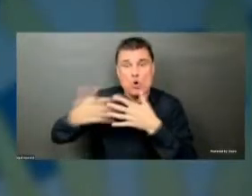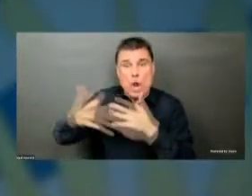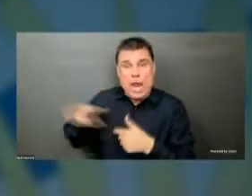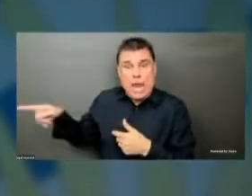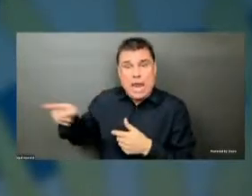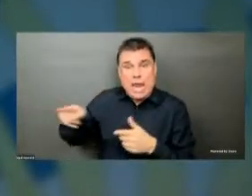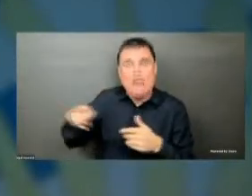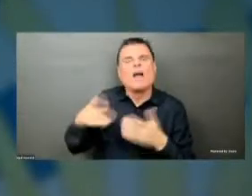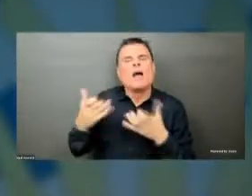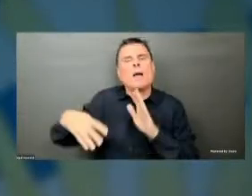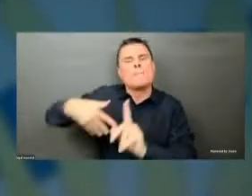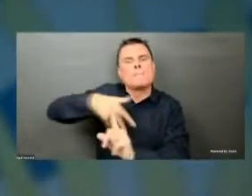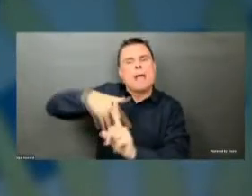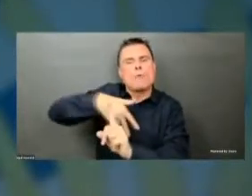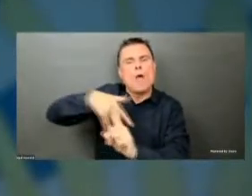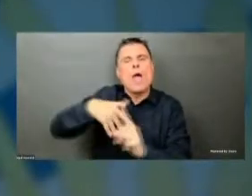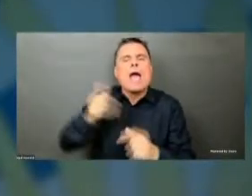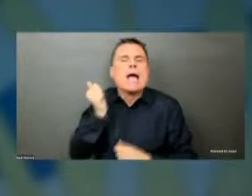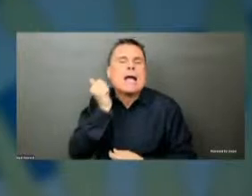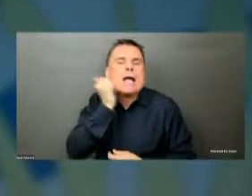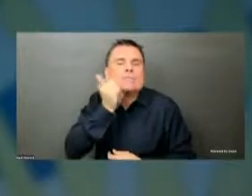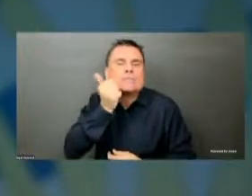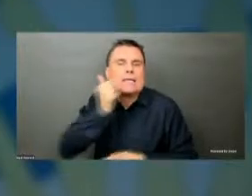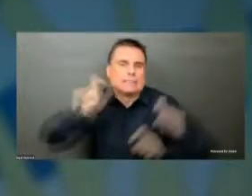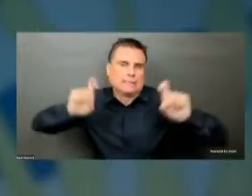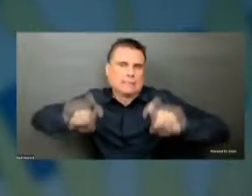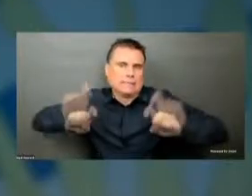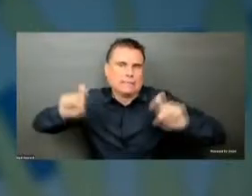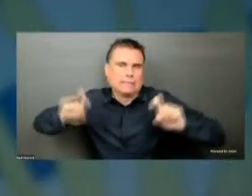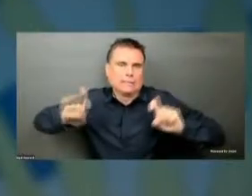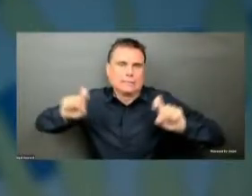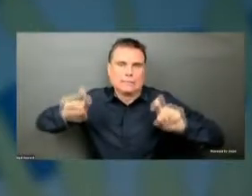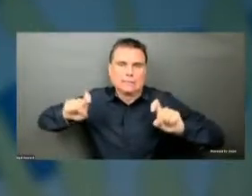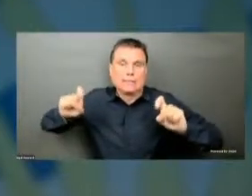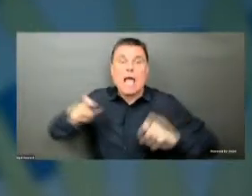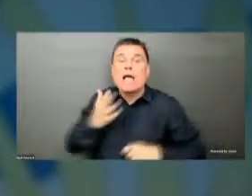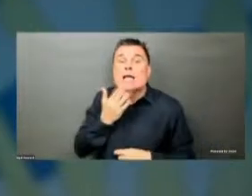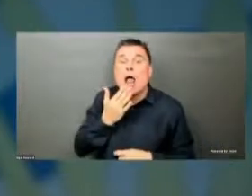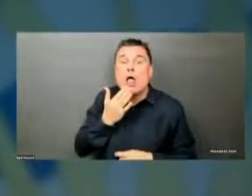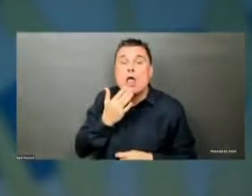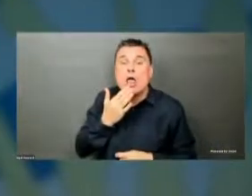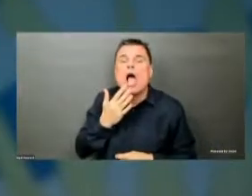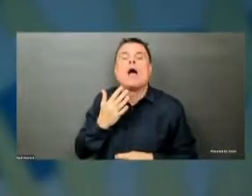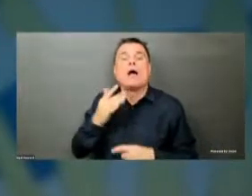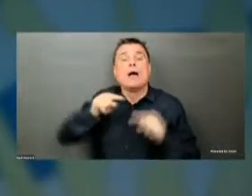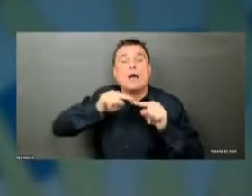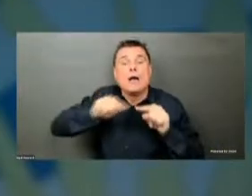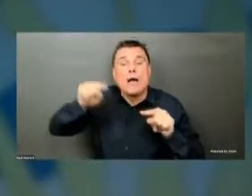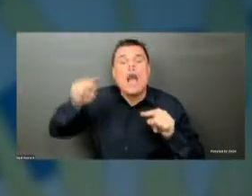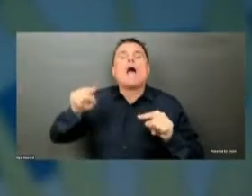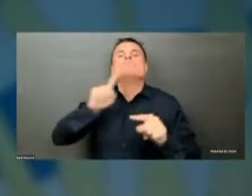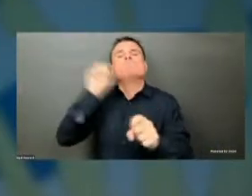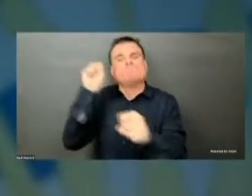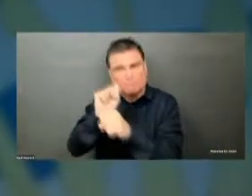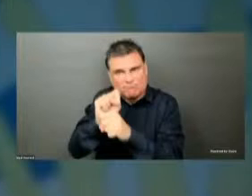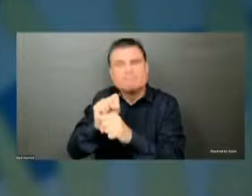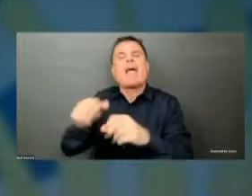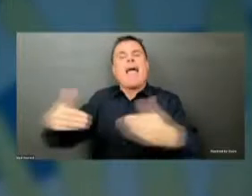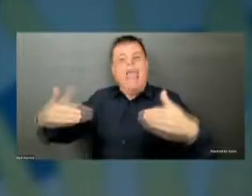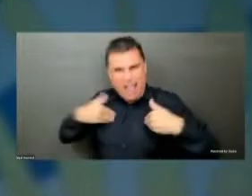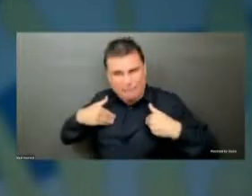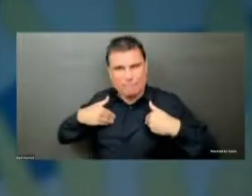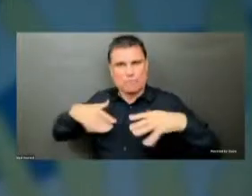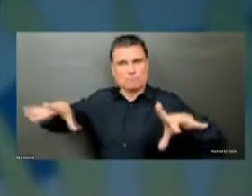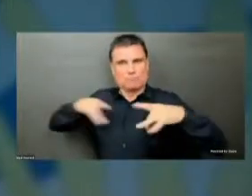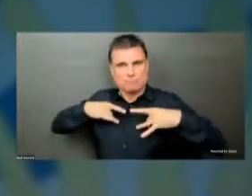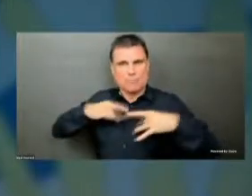the colored line is the percent positivity in a rolling average. The good news